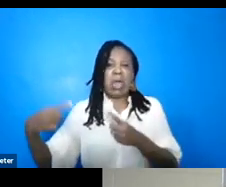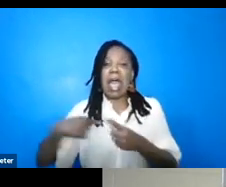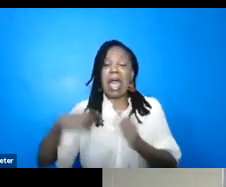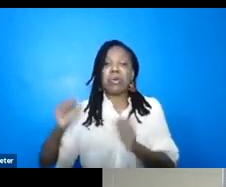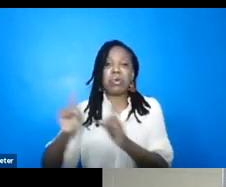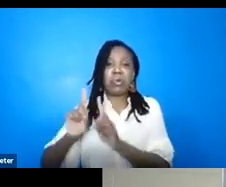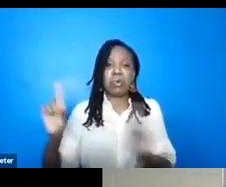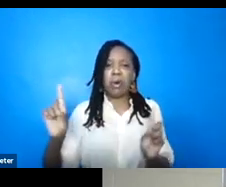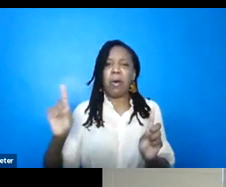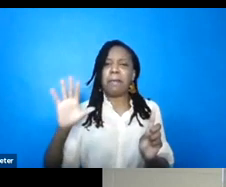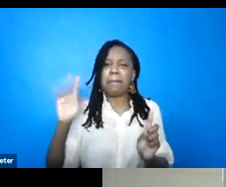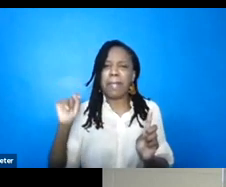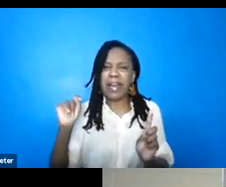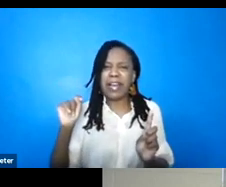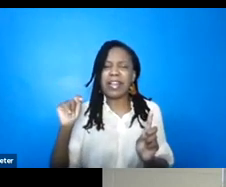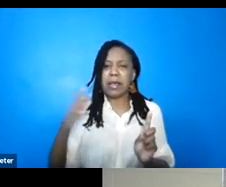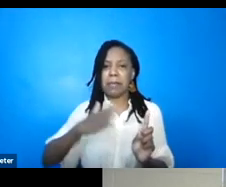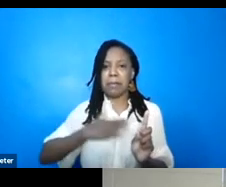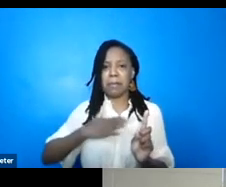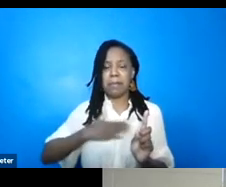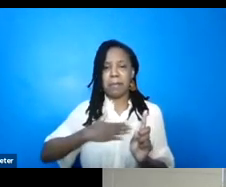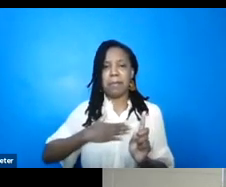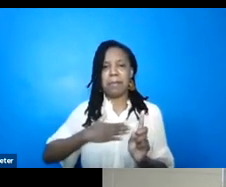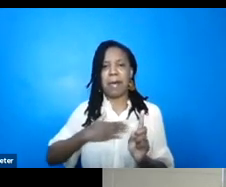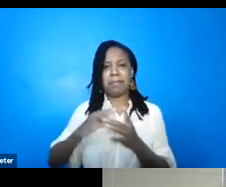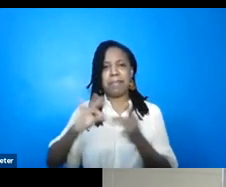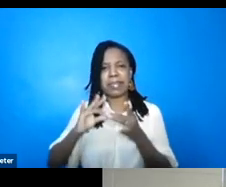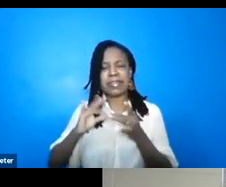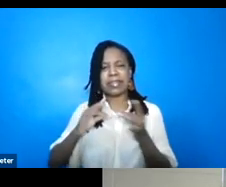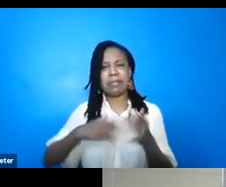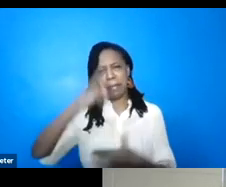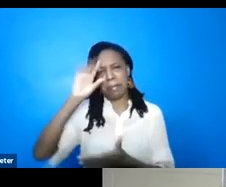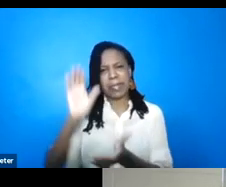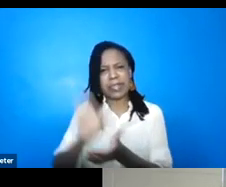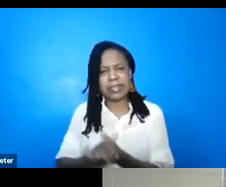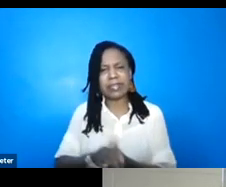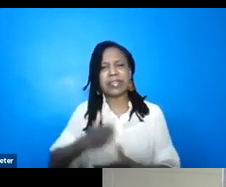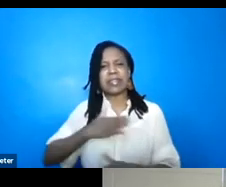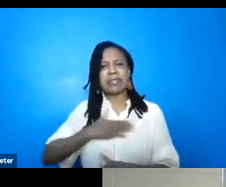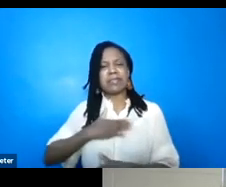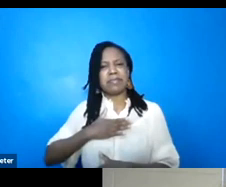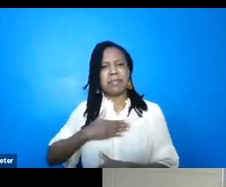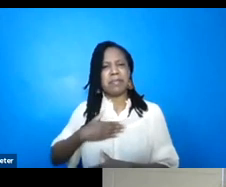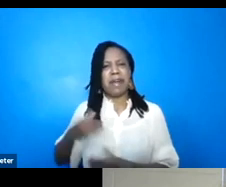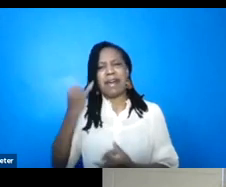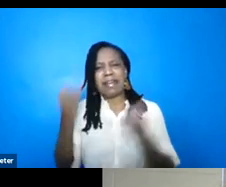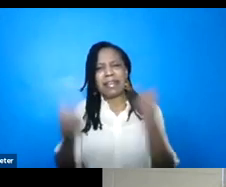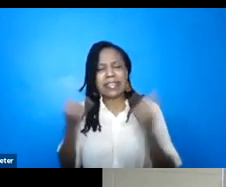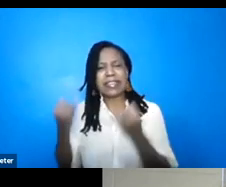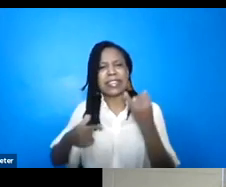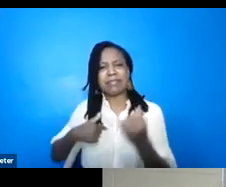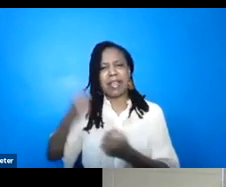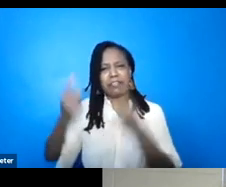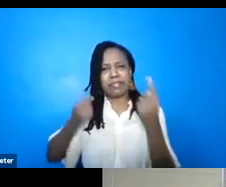and aggression, I chose not to walk away. And because of that, it was not about how I felt. It was about